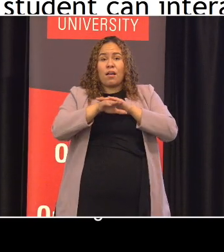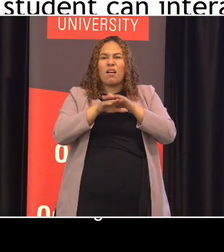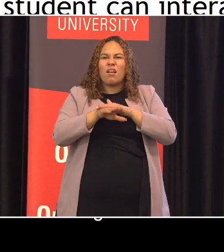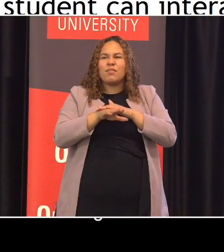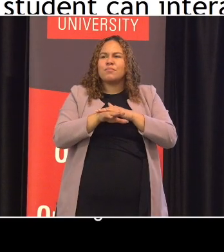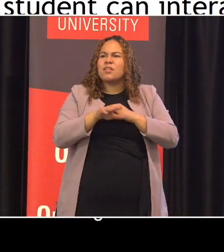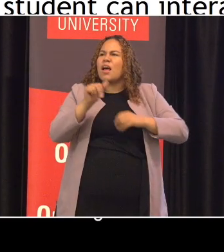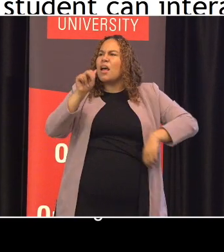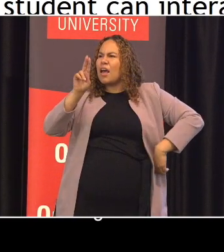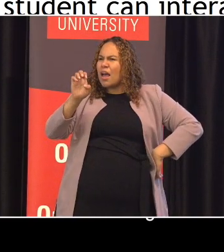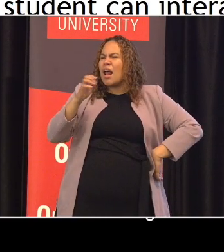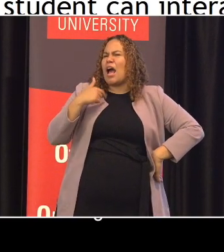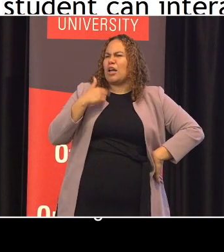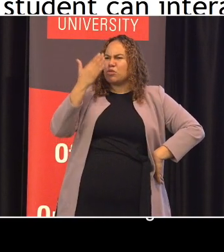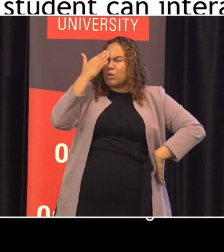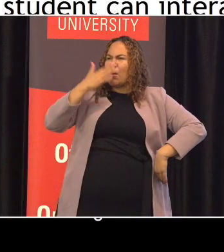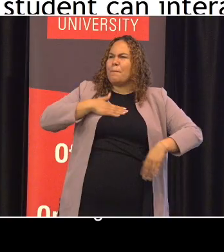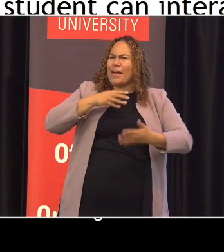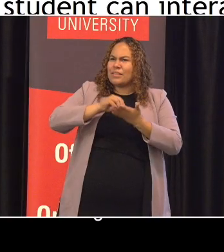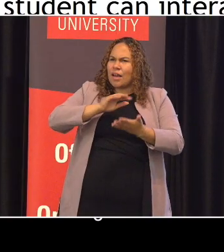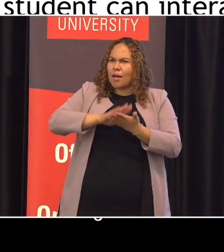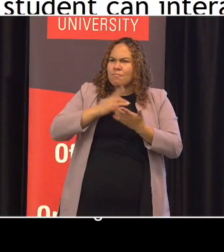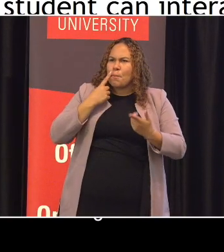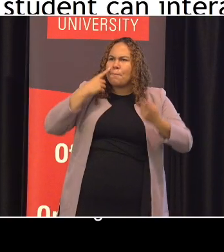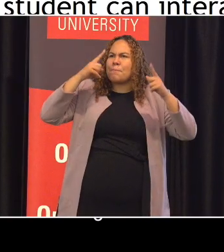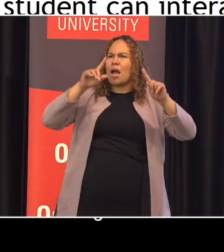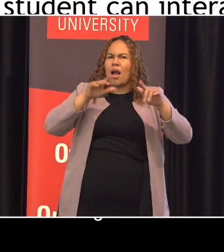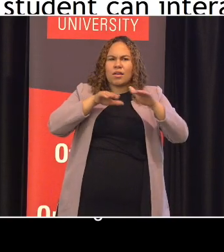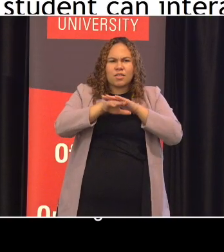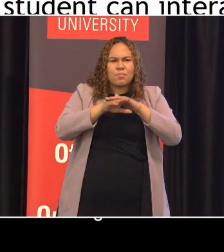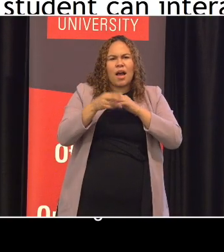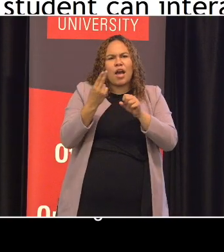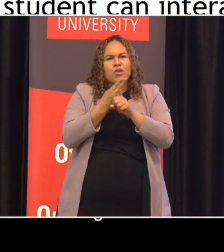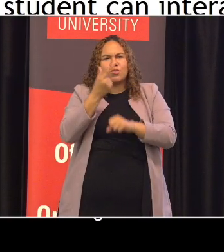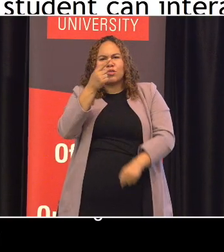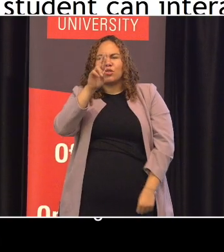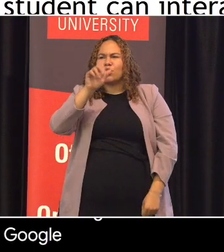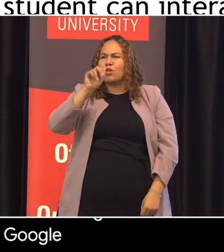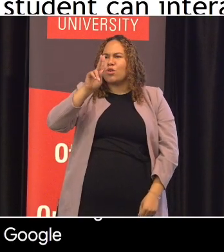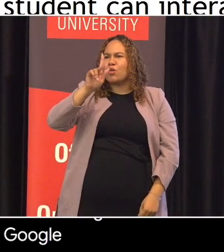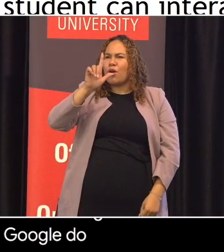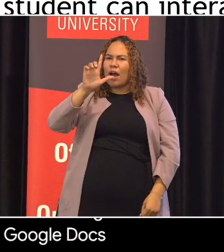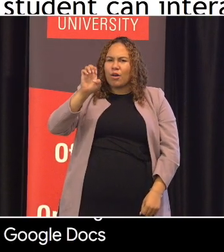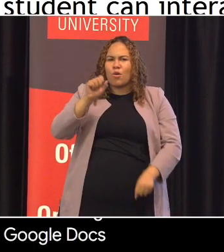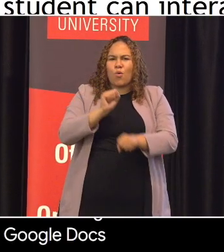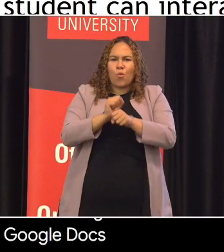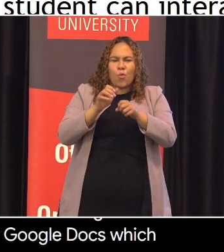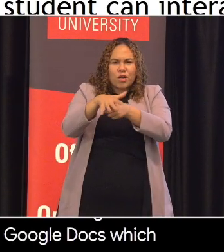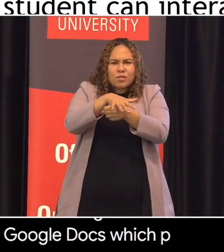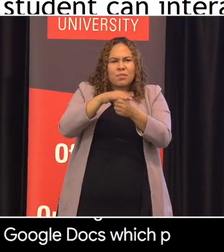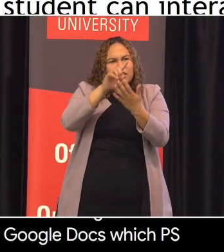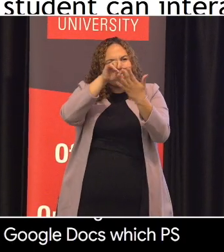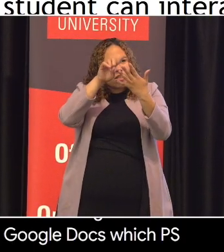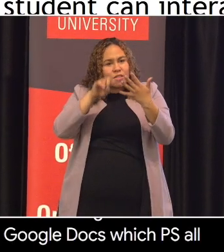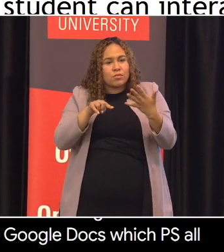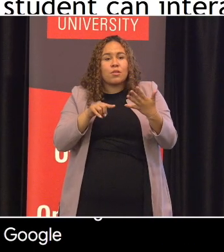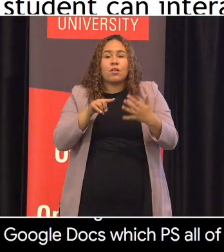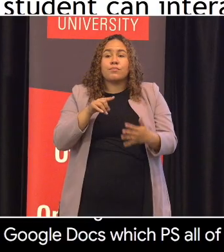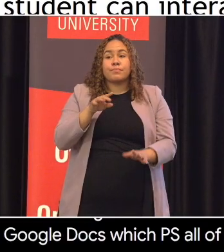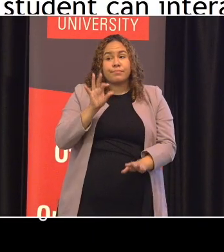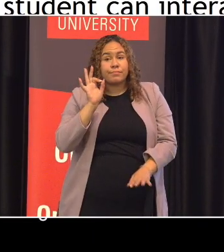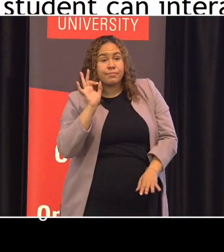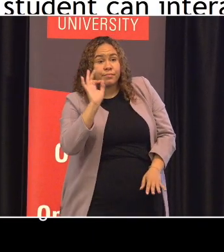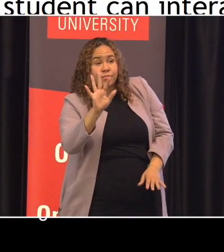that I make my documents accessible. I use that Grackle Workspace Checker in my Google Docs, which, P.S., all of you have access